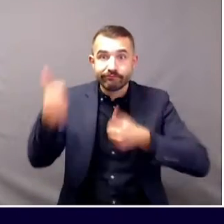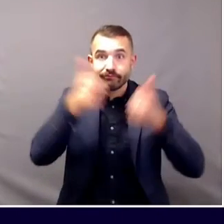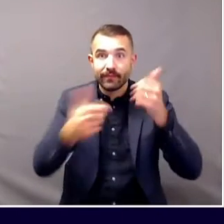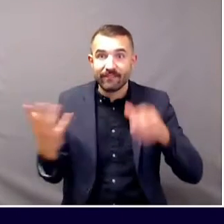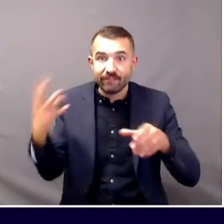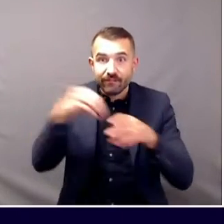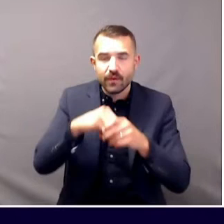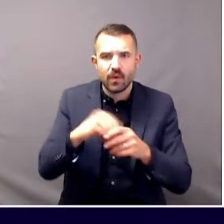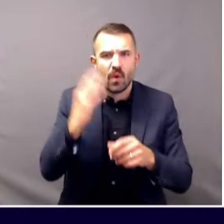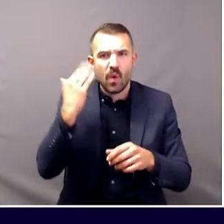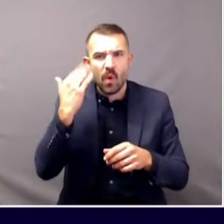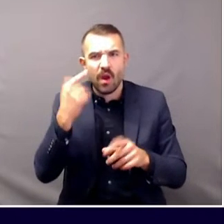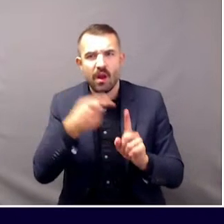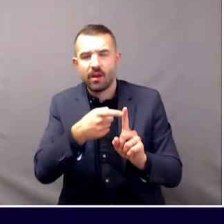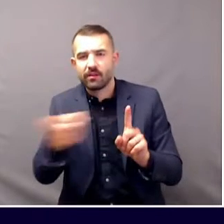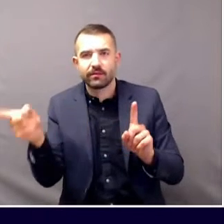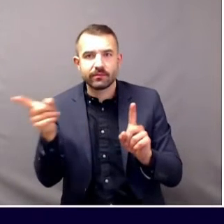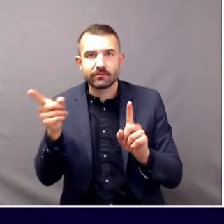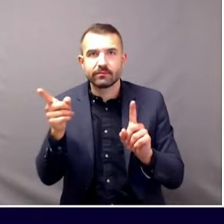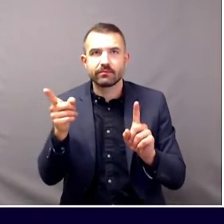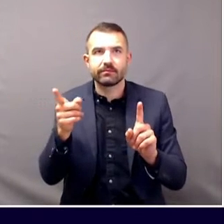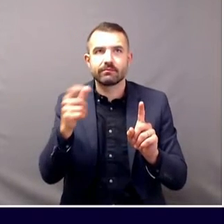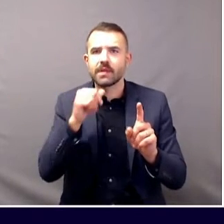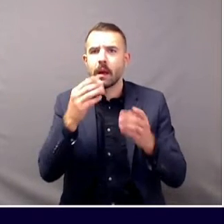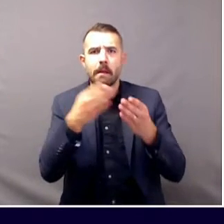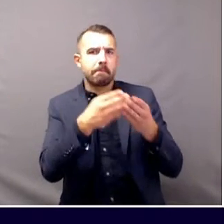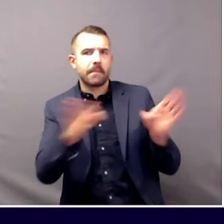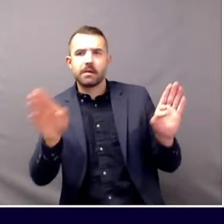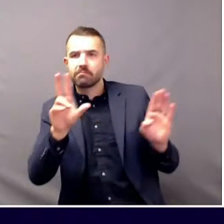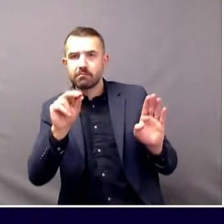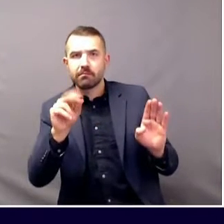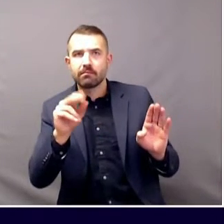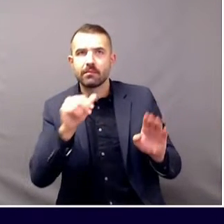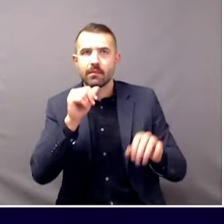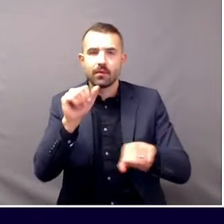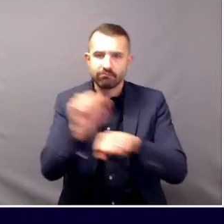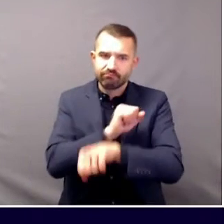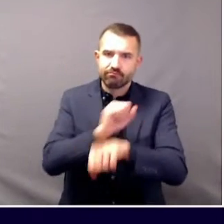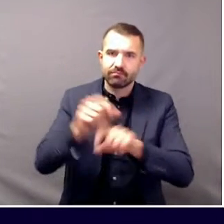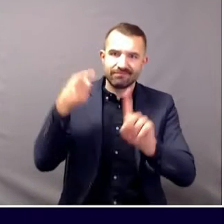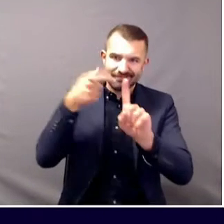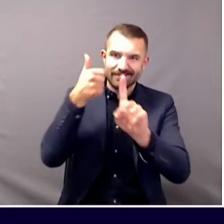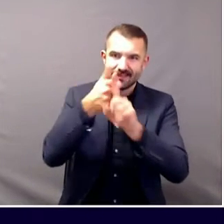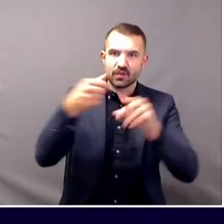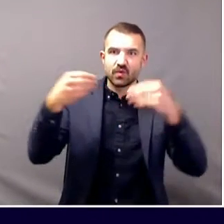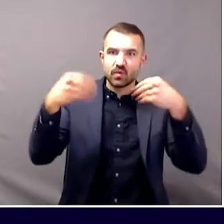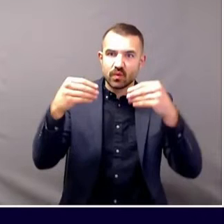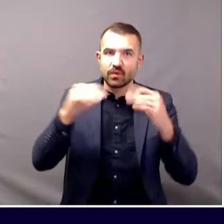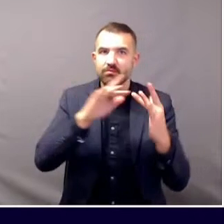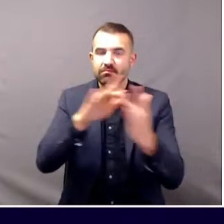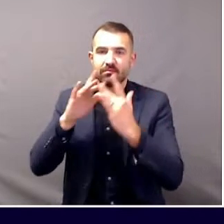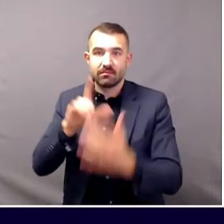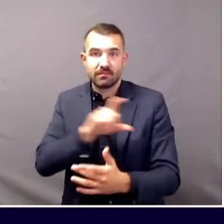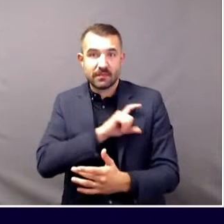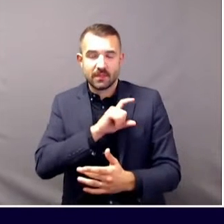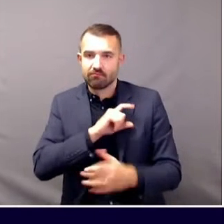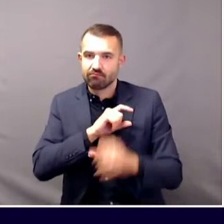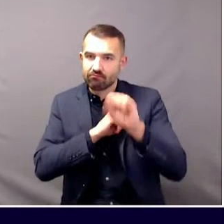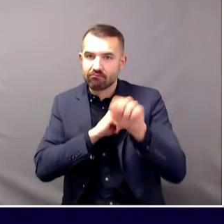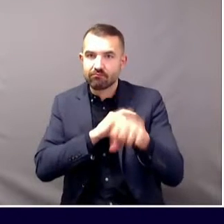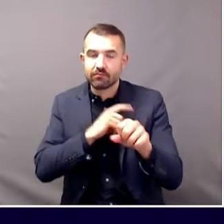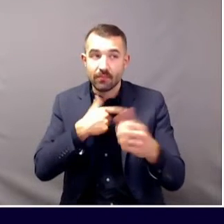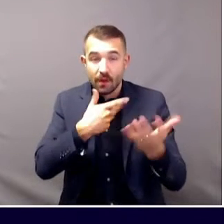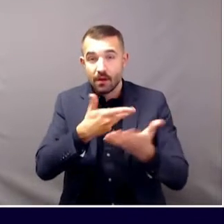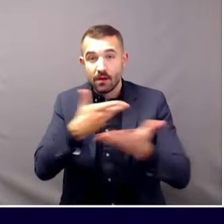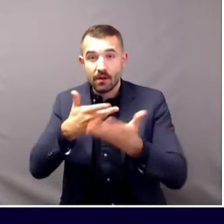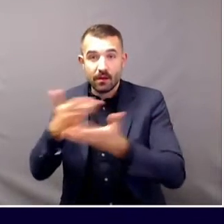parks, are also potentially in touch with their local law enforcement. So we do continue to have that kind of dialogue, but recognizing again,